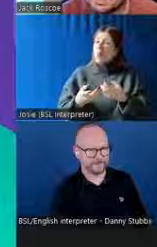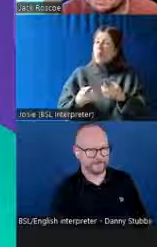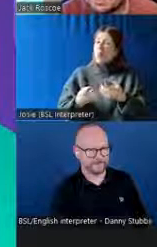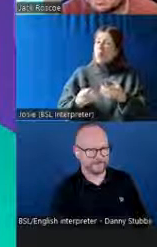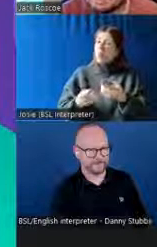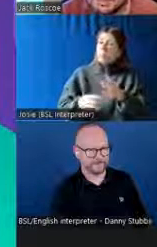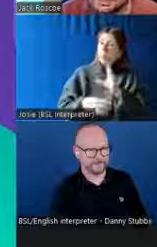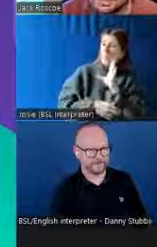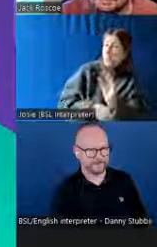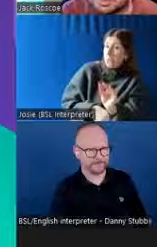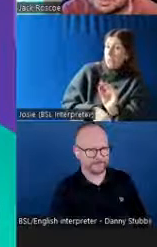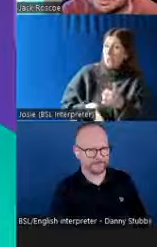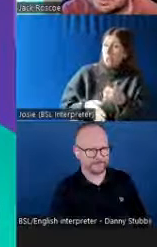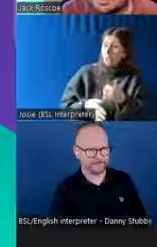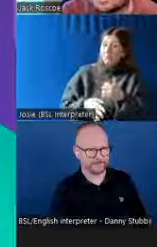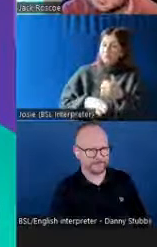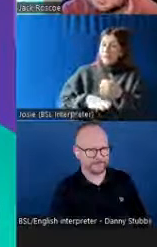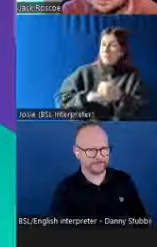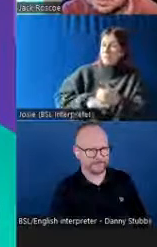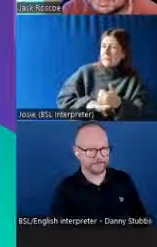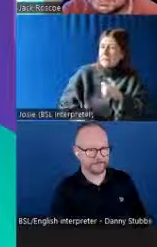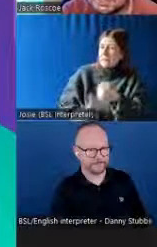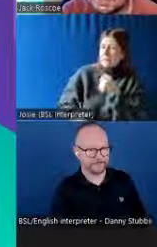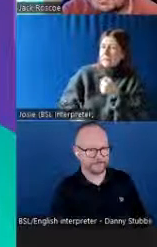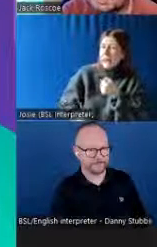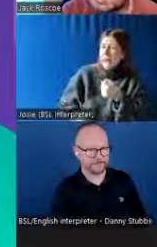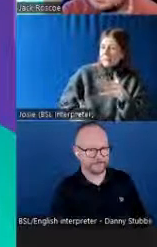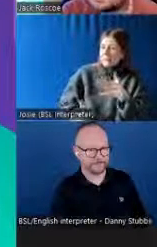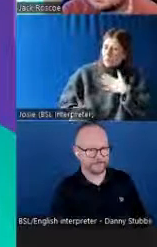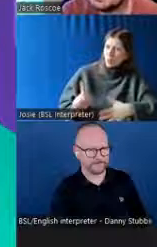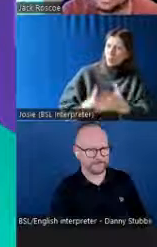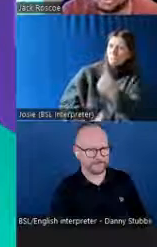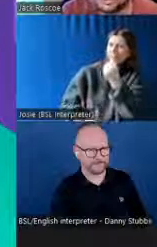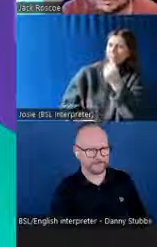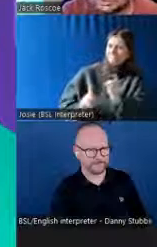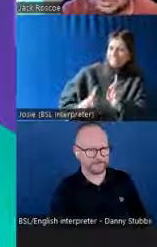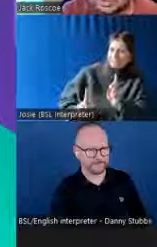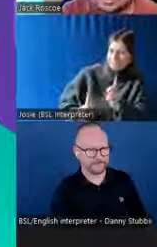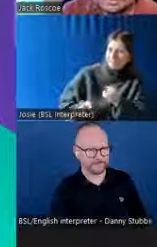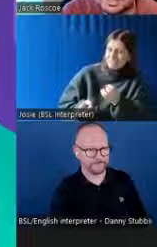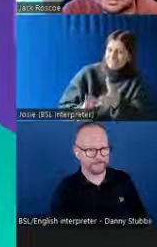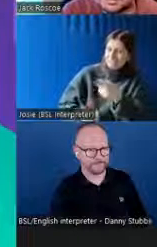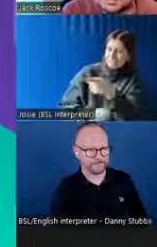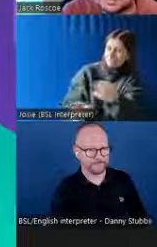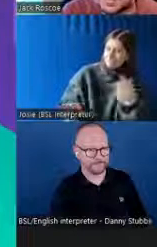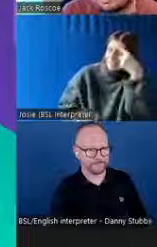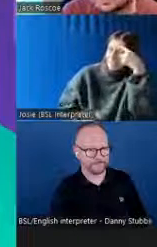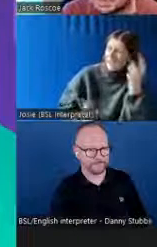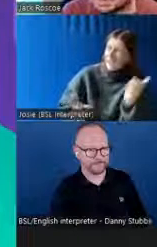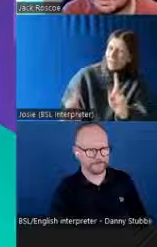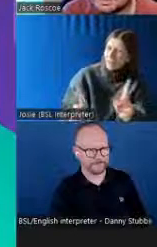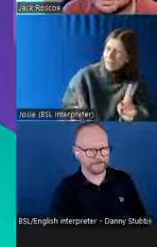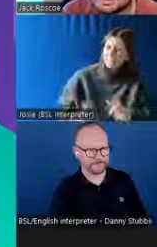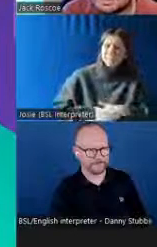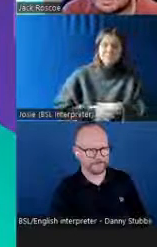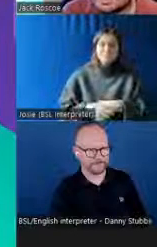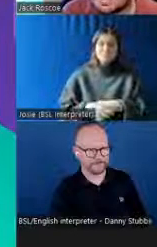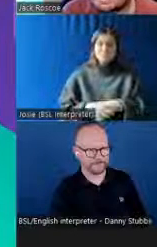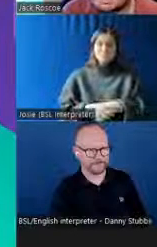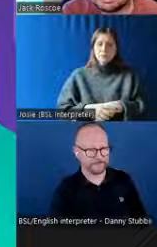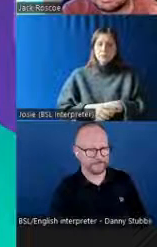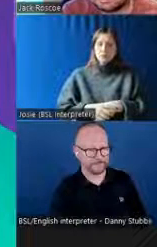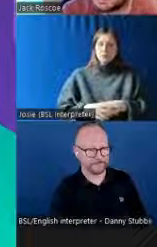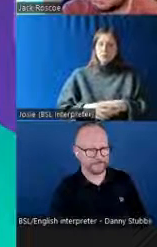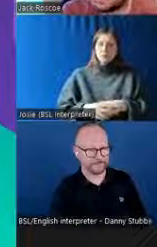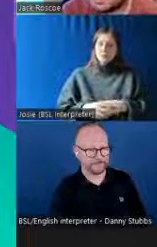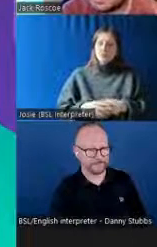to make, but then give participants themselves the chance of deciding what should be looked at, how we should ask about it. Then